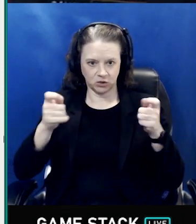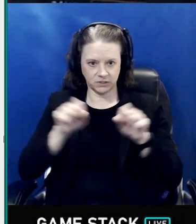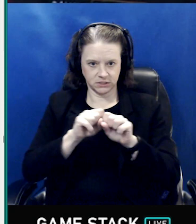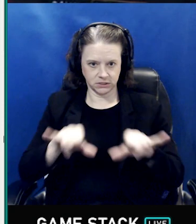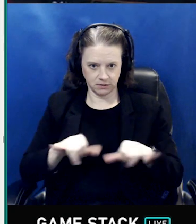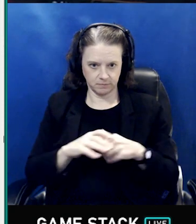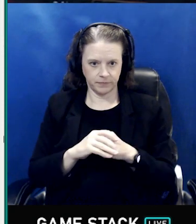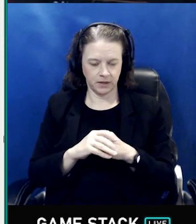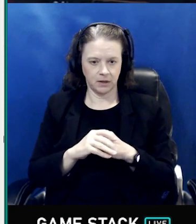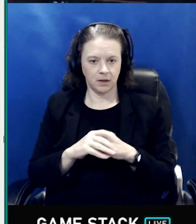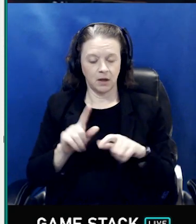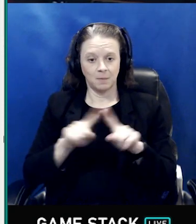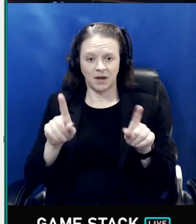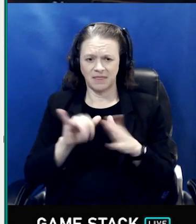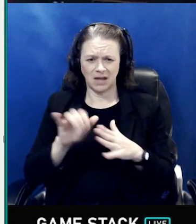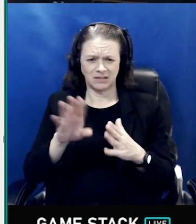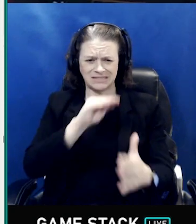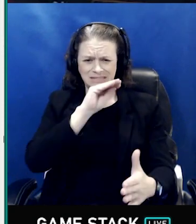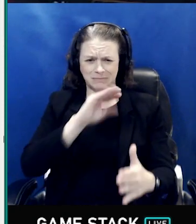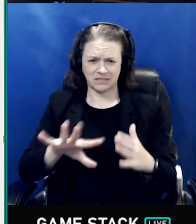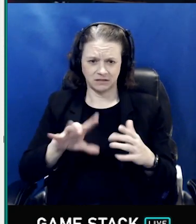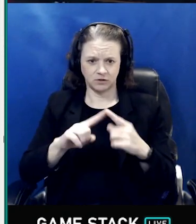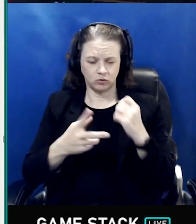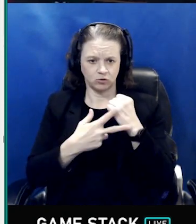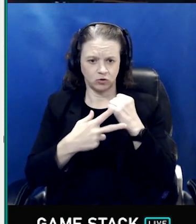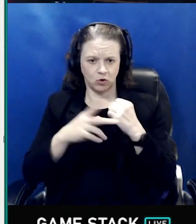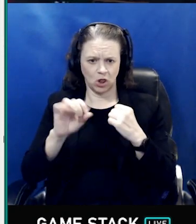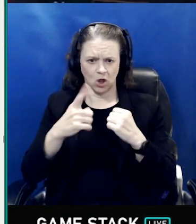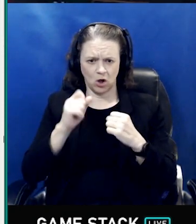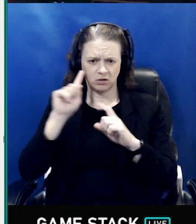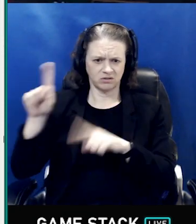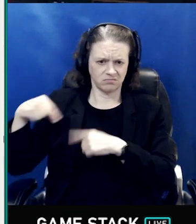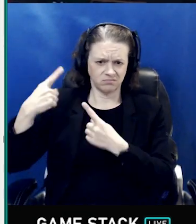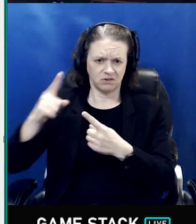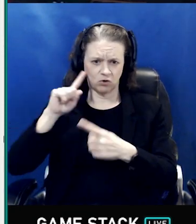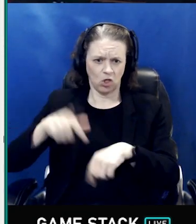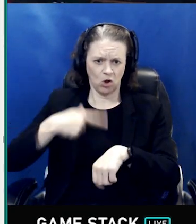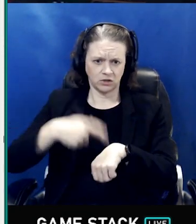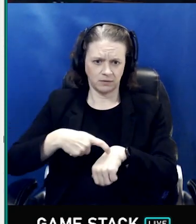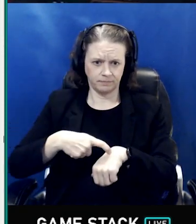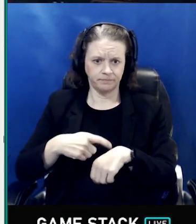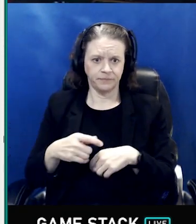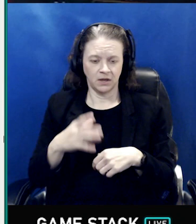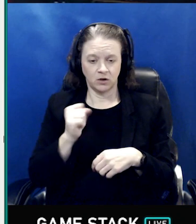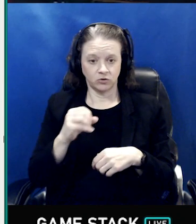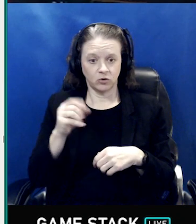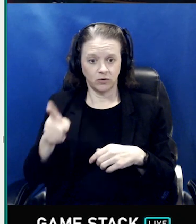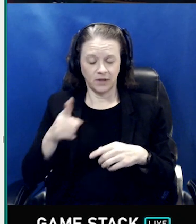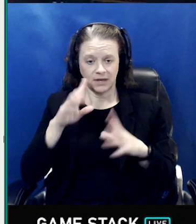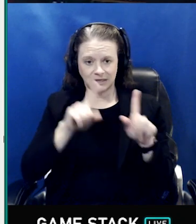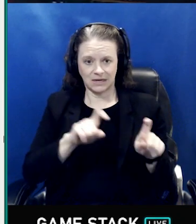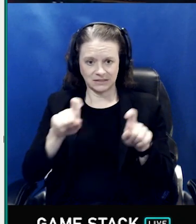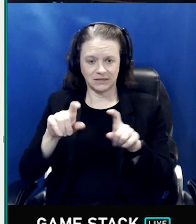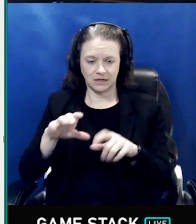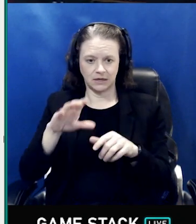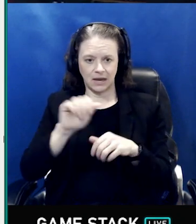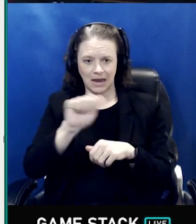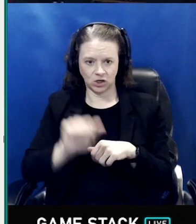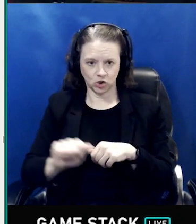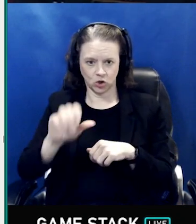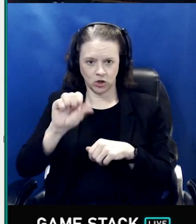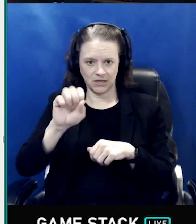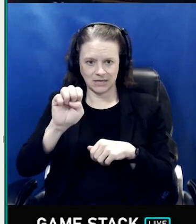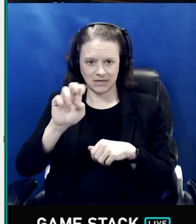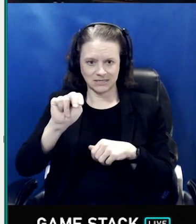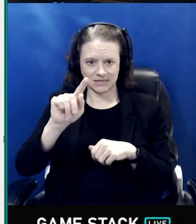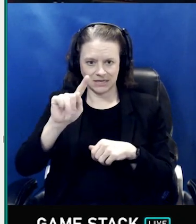it's way too expensive to store logs in a long term. So they tested Azure Sentinel. But as